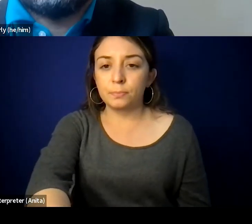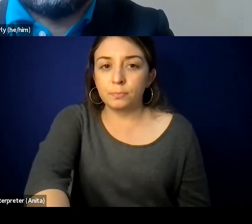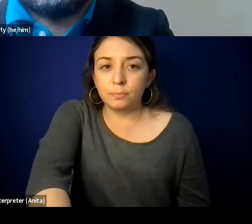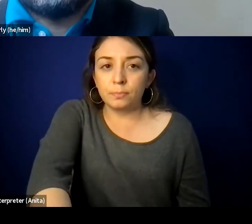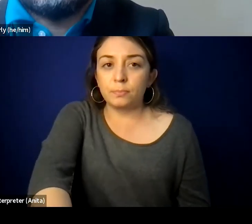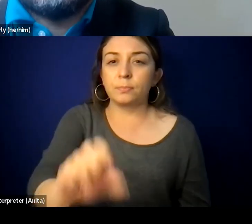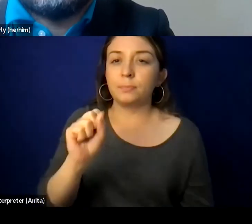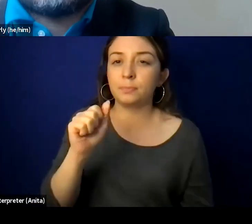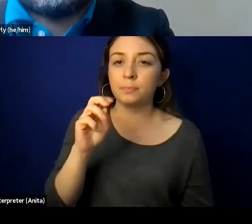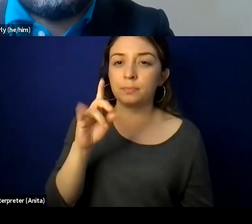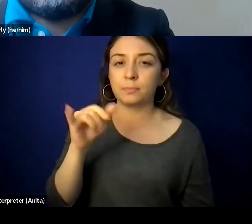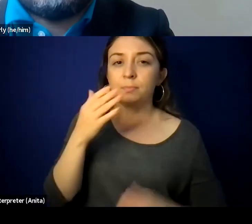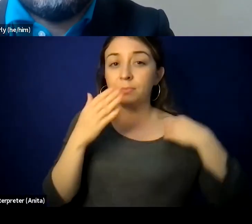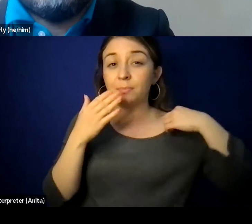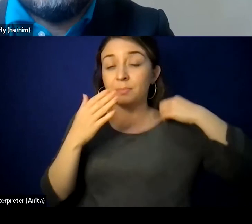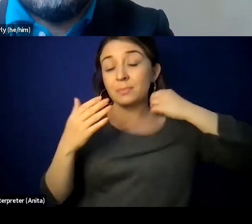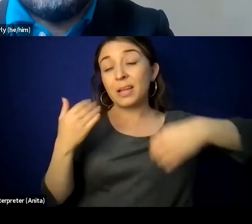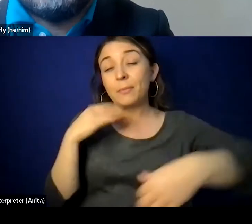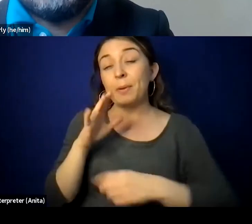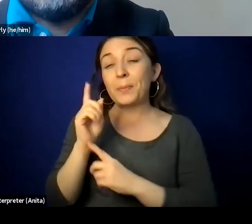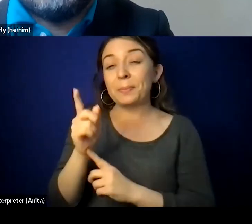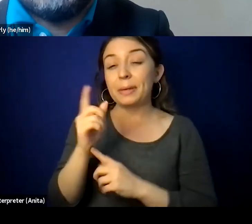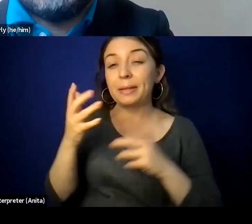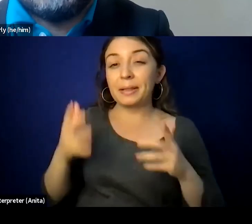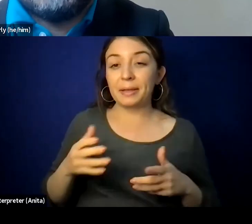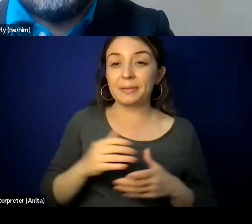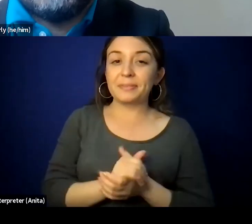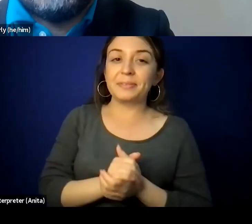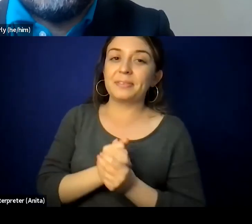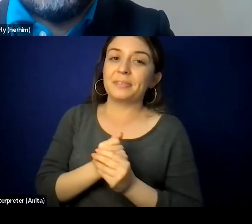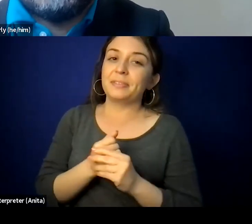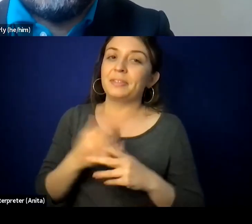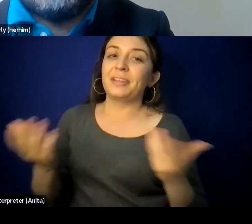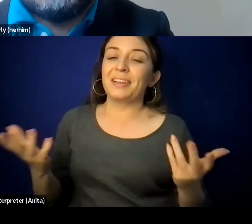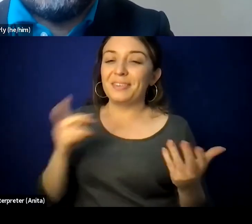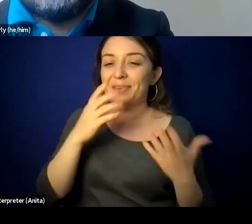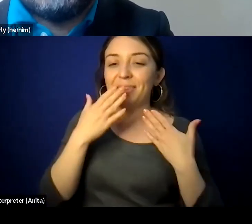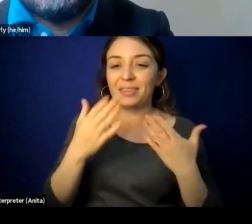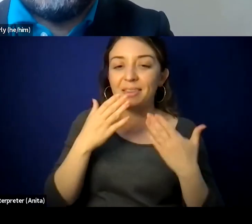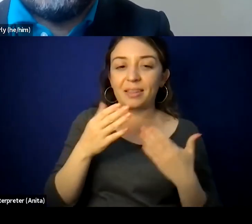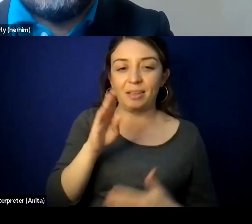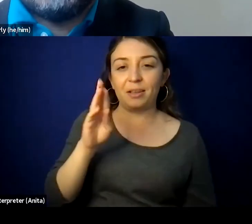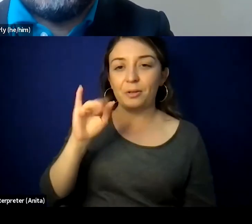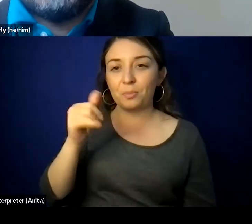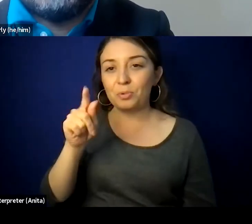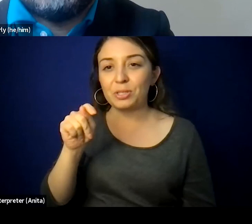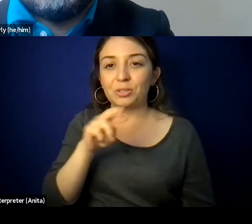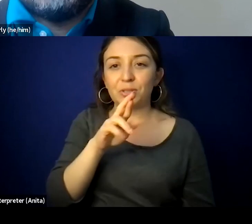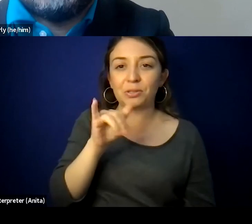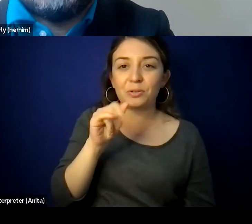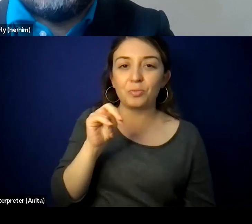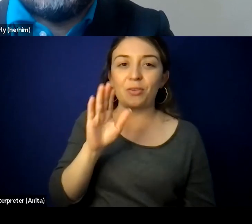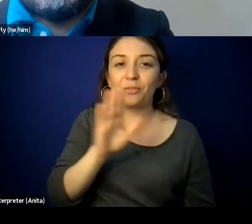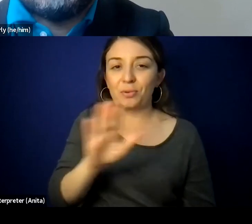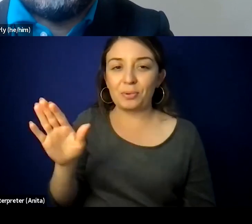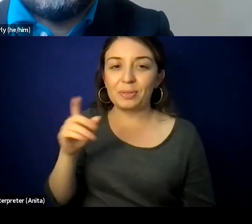Thanks. Well, we have a minute left, and just want to thank Bridgit and Ryan again so much for your